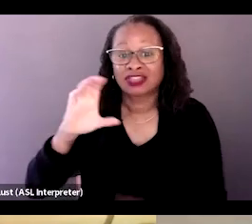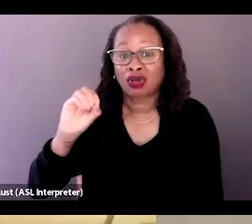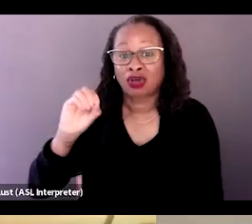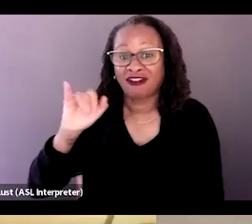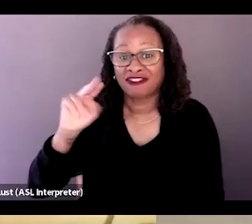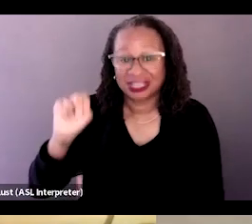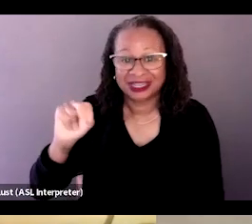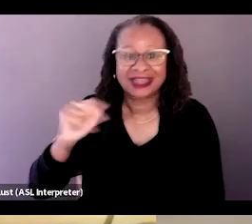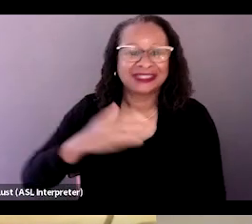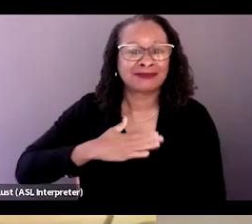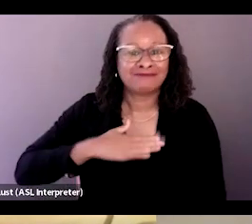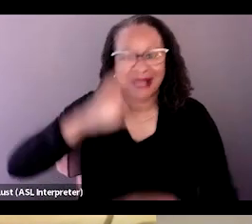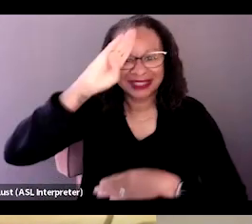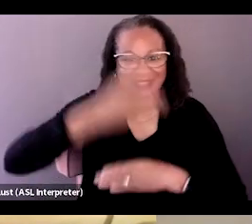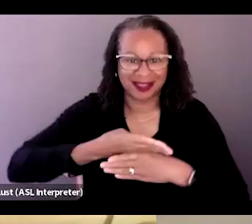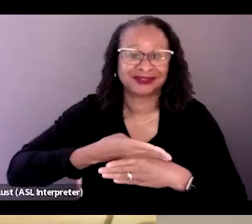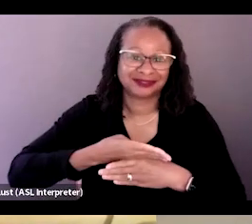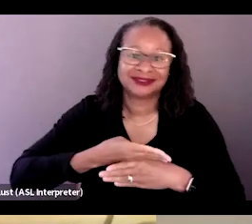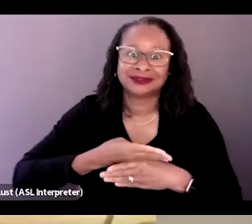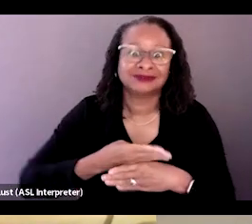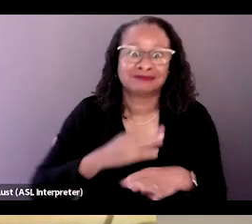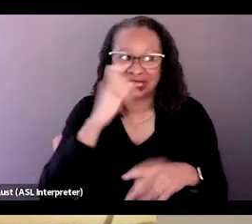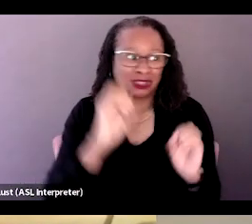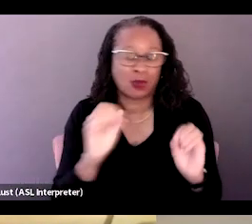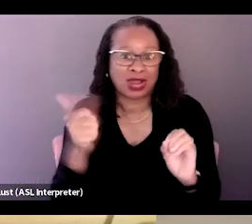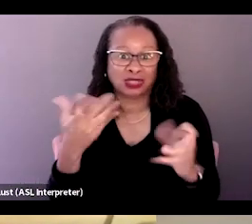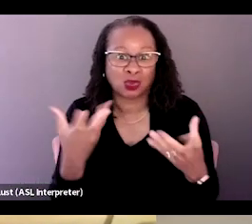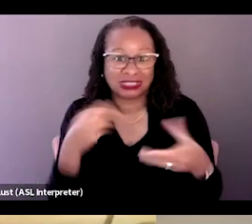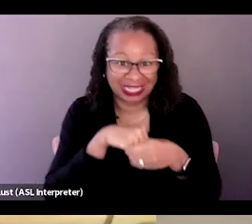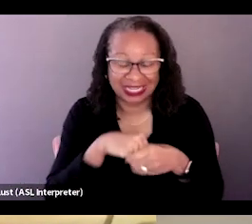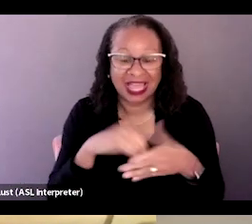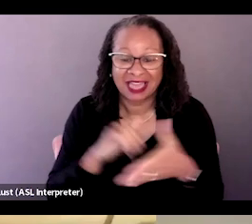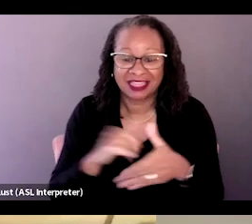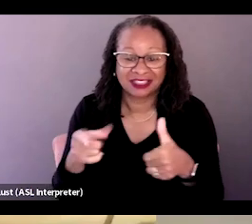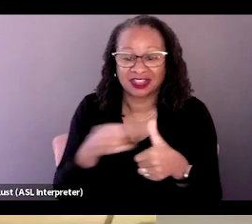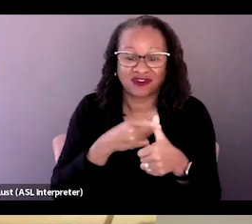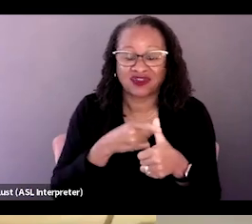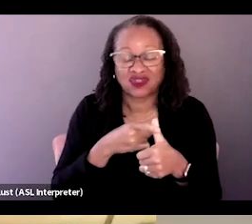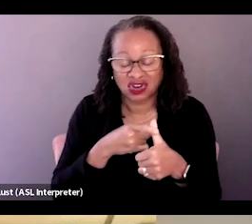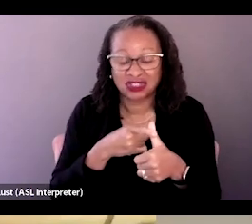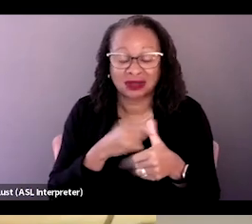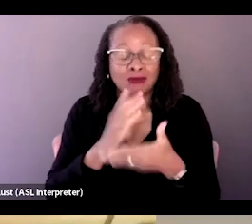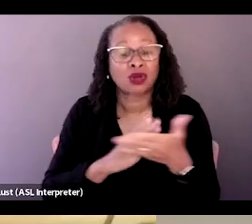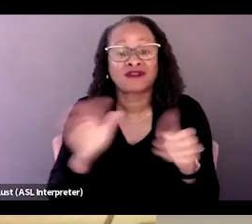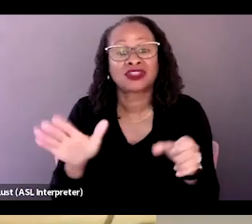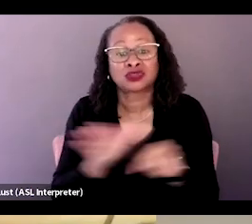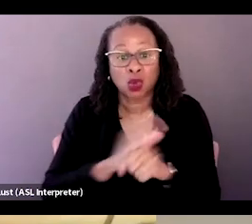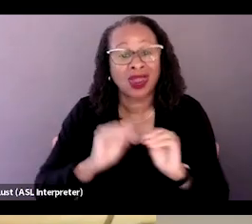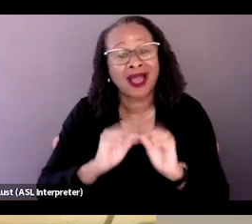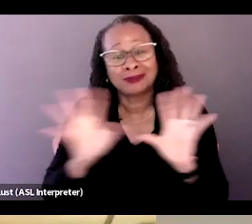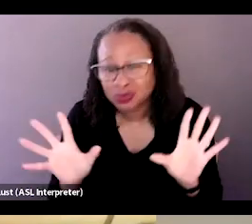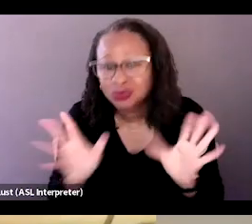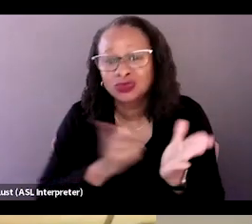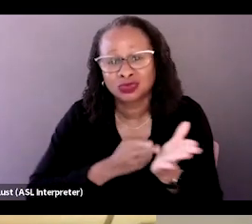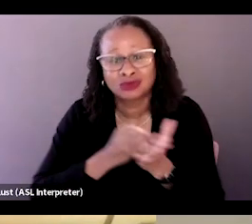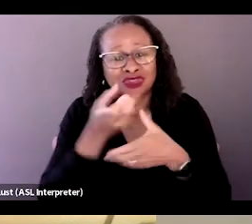the coffin. And I think that made a first step in the total trust. And it was really homemade, you know, like, okay, Joe, he